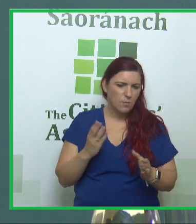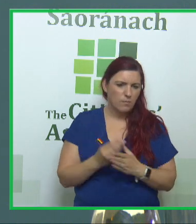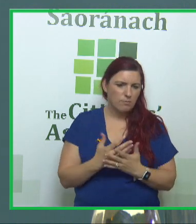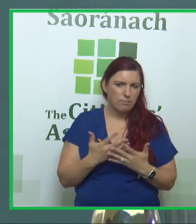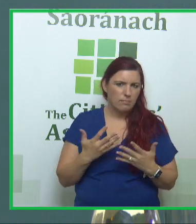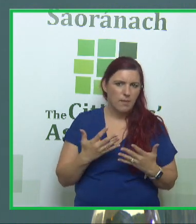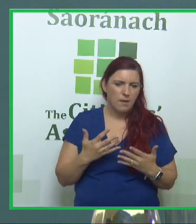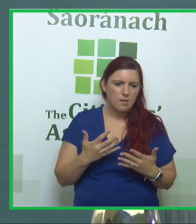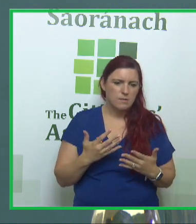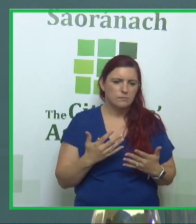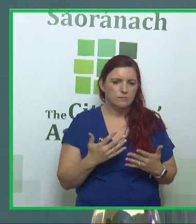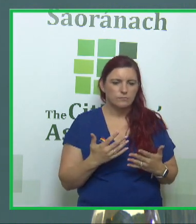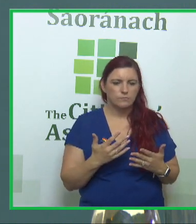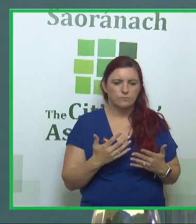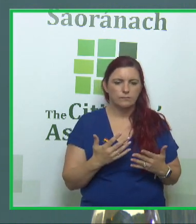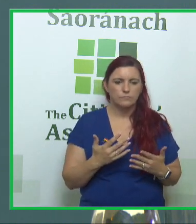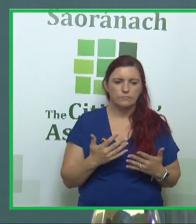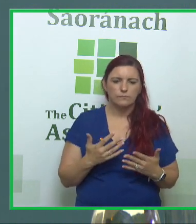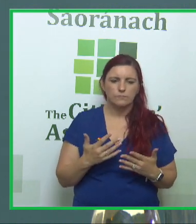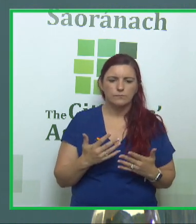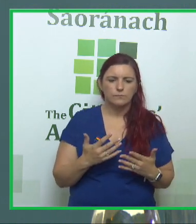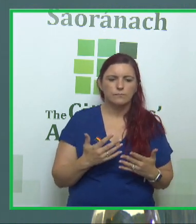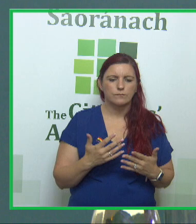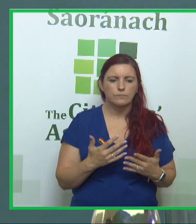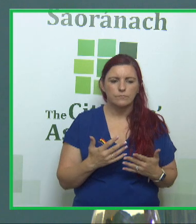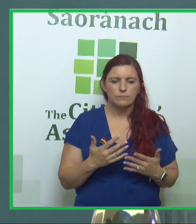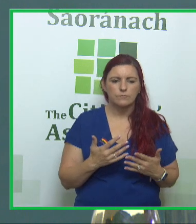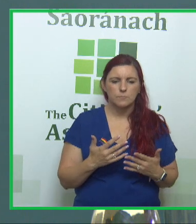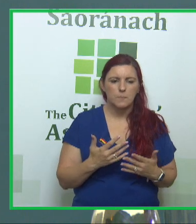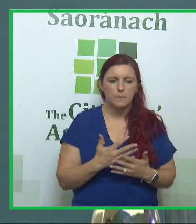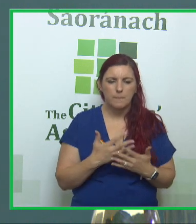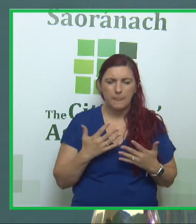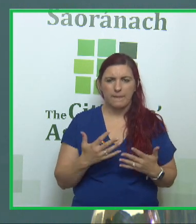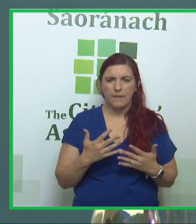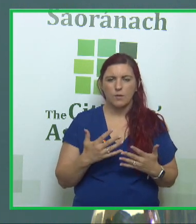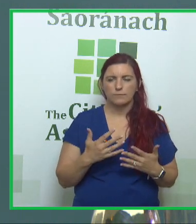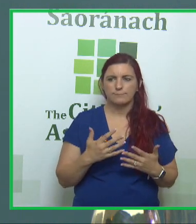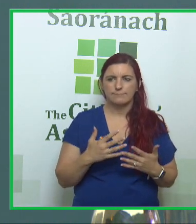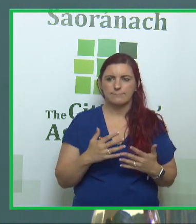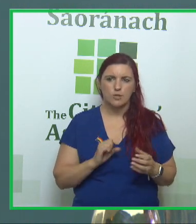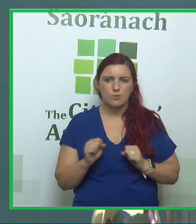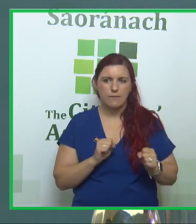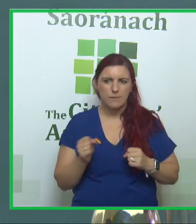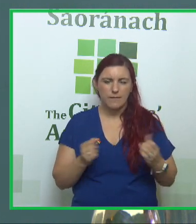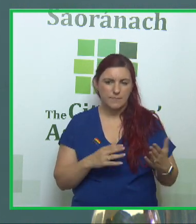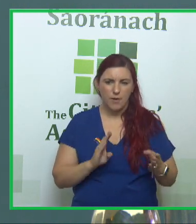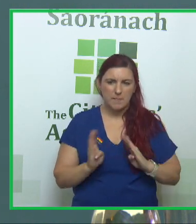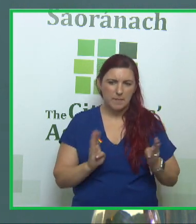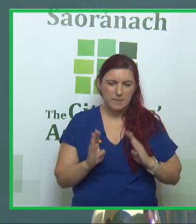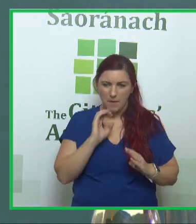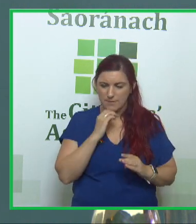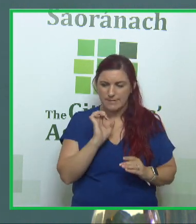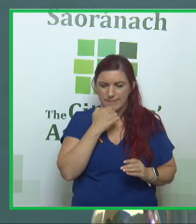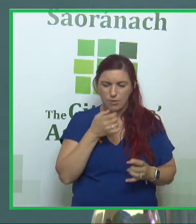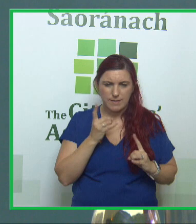seriously. Serious, I wouldn't say chronic, because people who are chronic need to be up in the hospital, but you know, very serious sort of health issues in